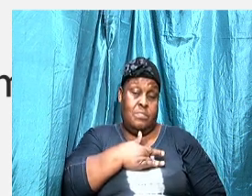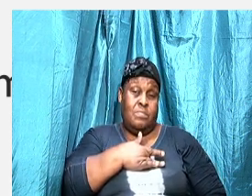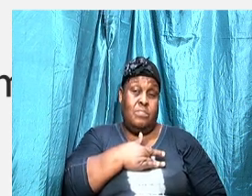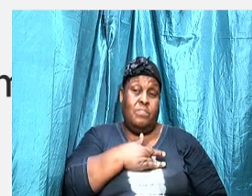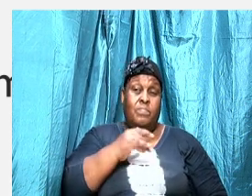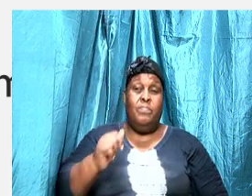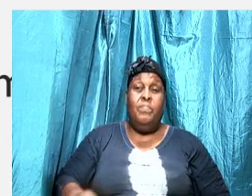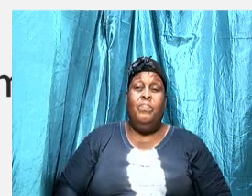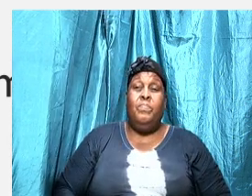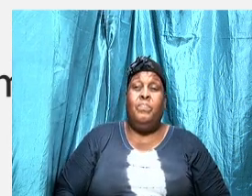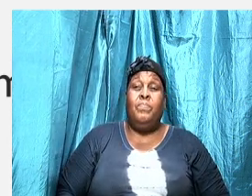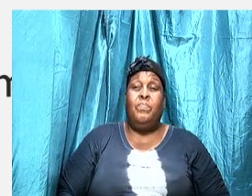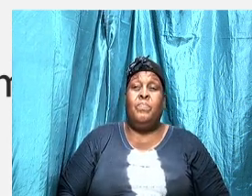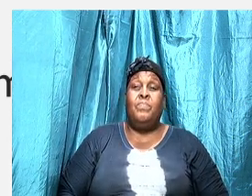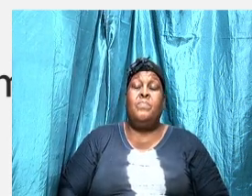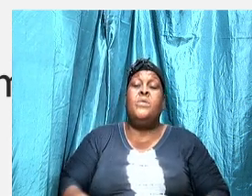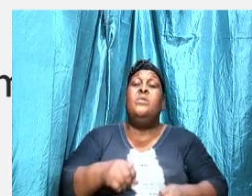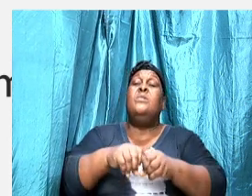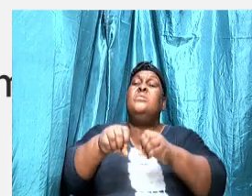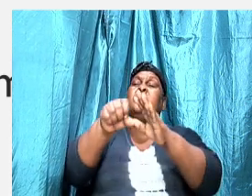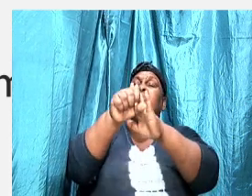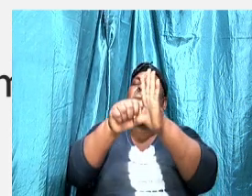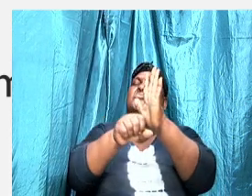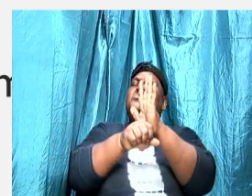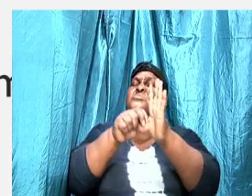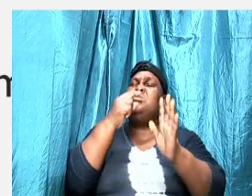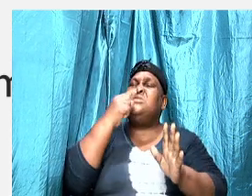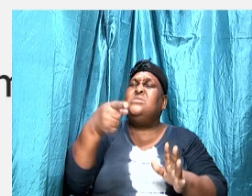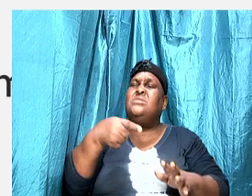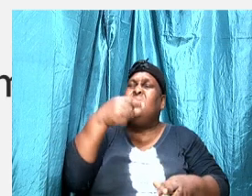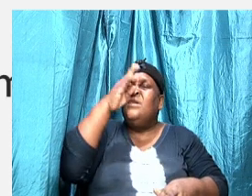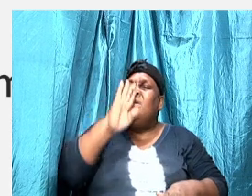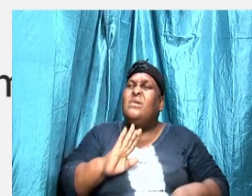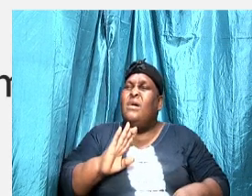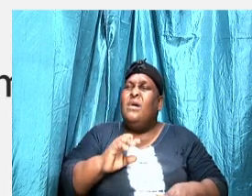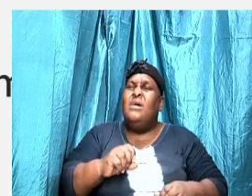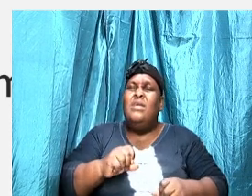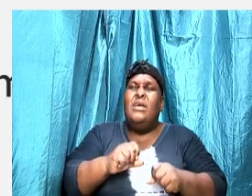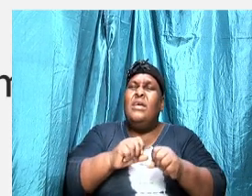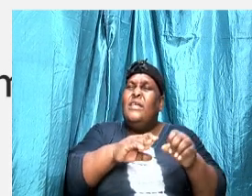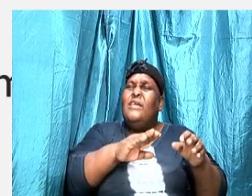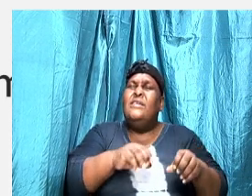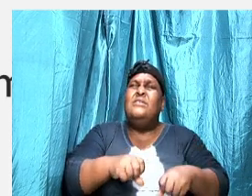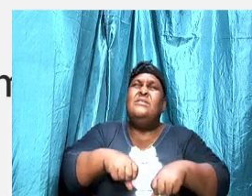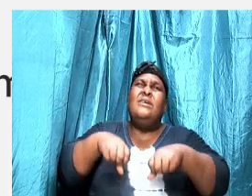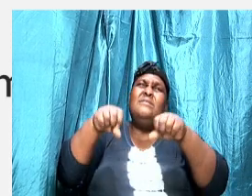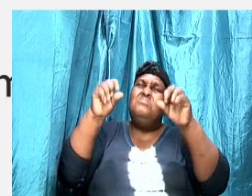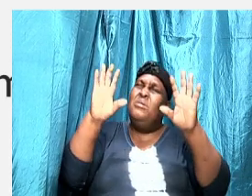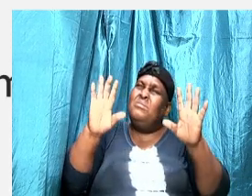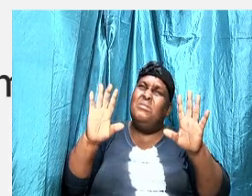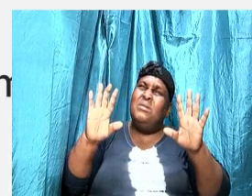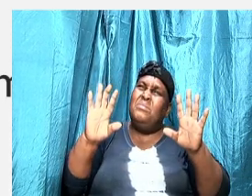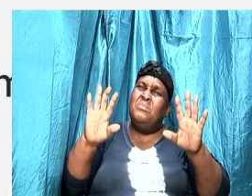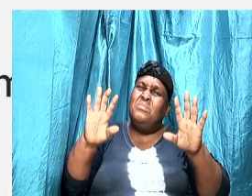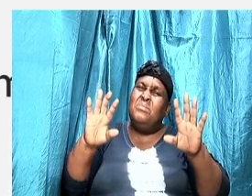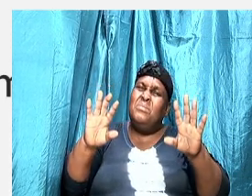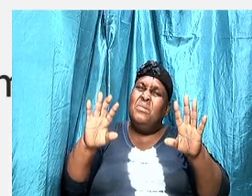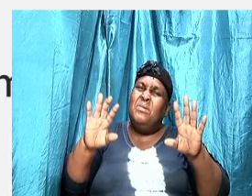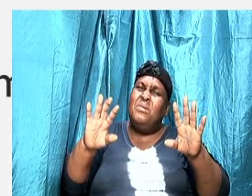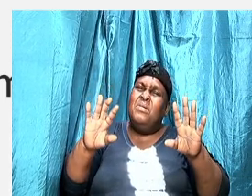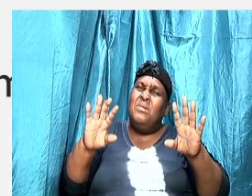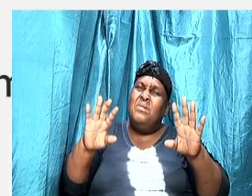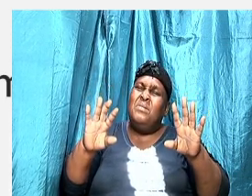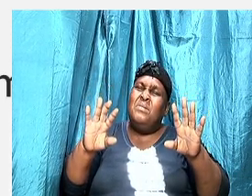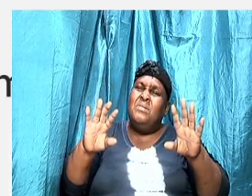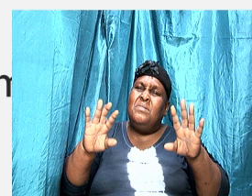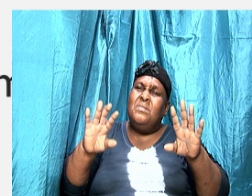So the scripture says that God gave them up in three verses. In chapter 24,